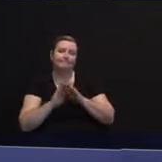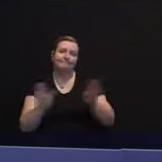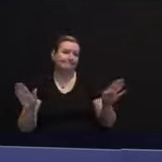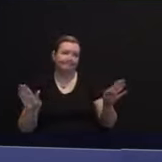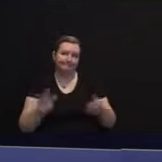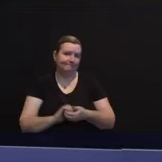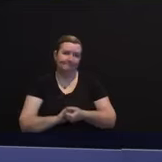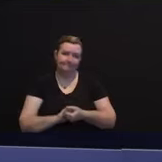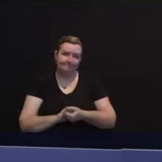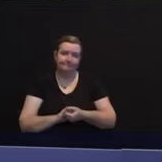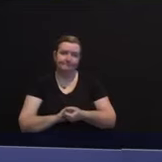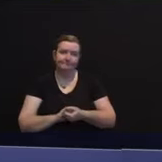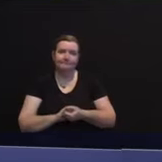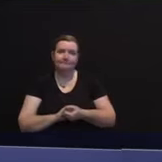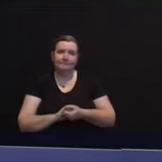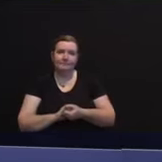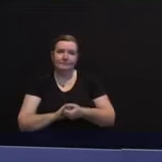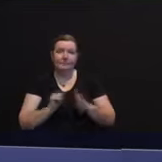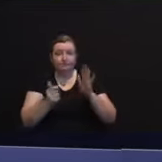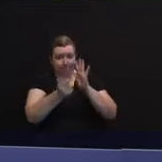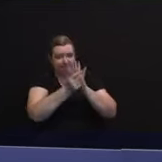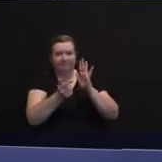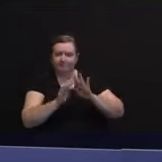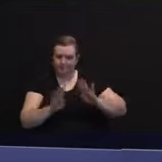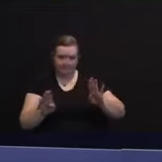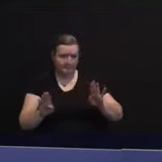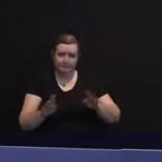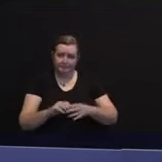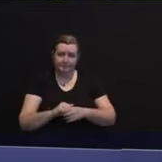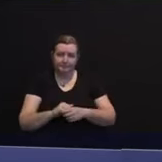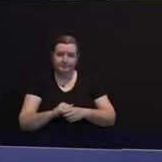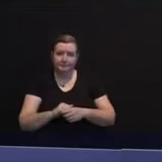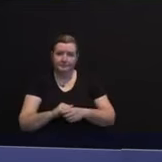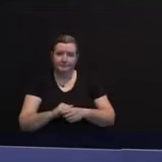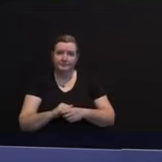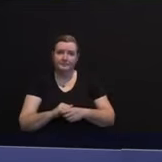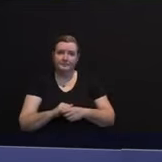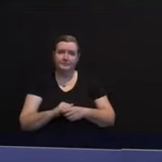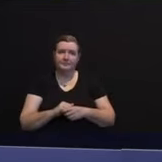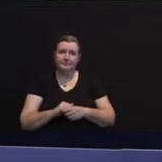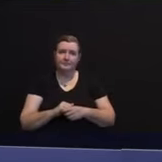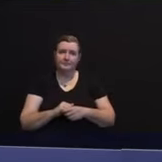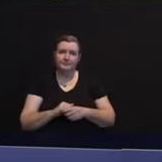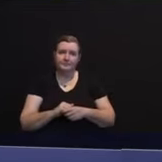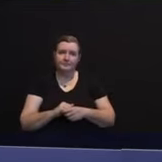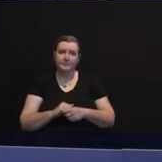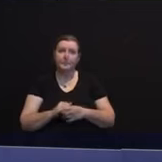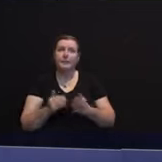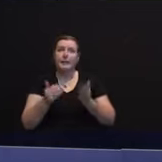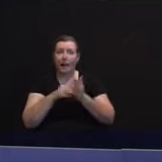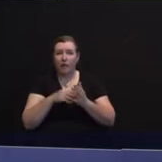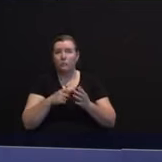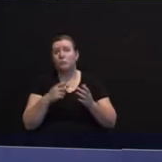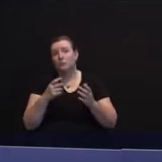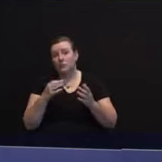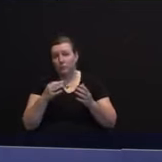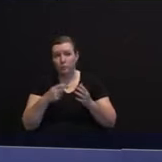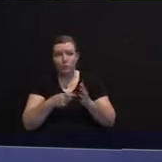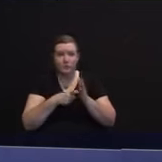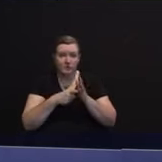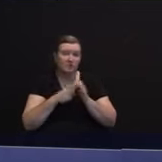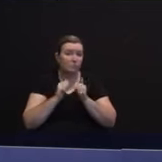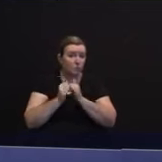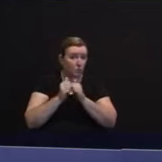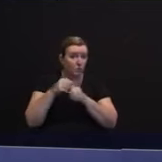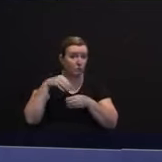including the prohibition, the updated guidance also requires those engaging in sports activities to cooperate with